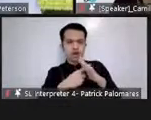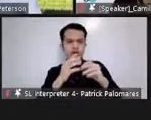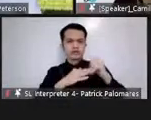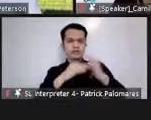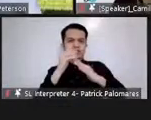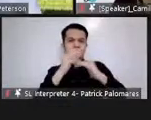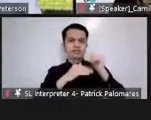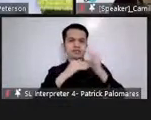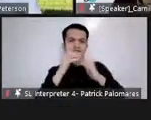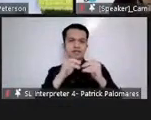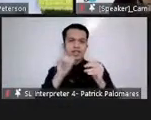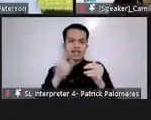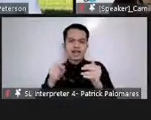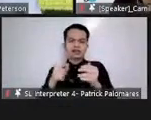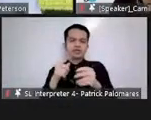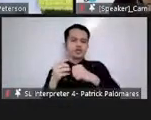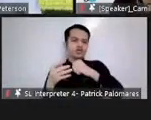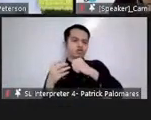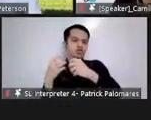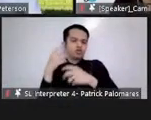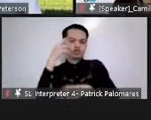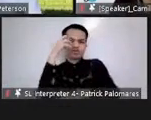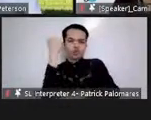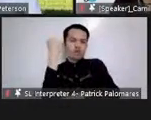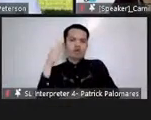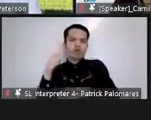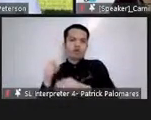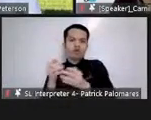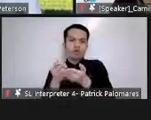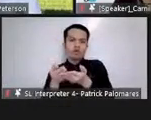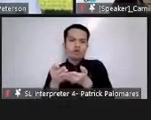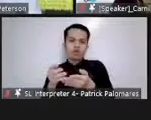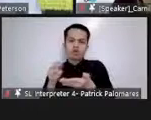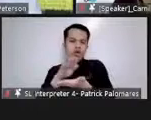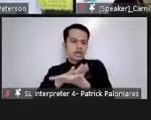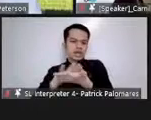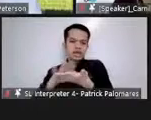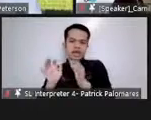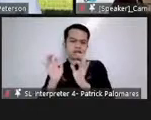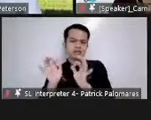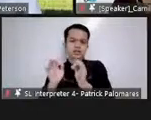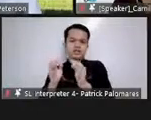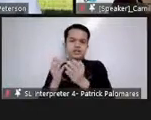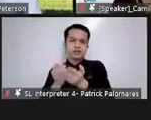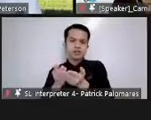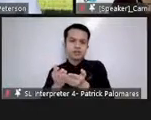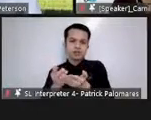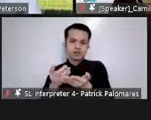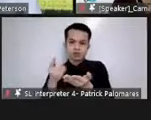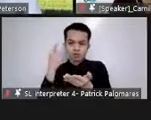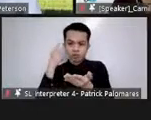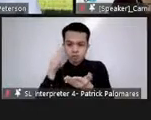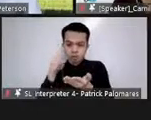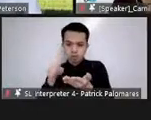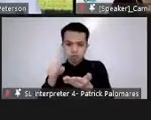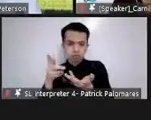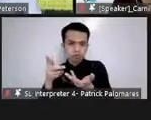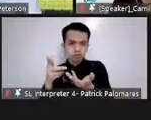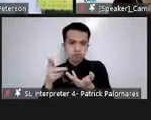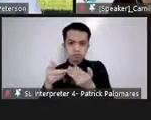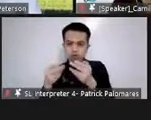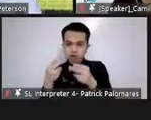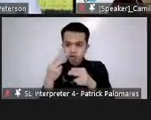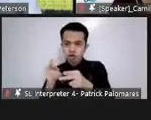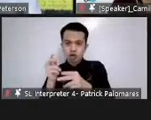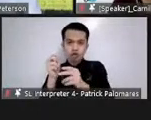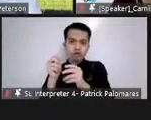these very sturdy, very nice boats that are for not only for short